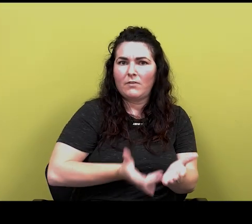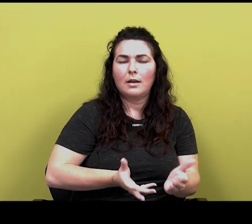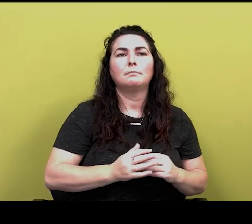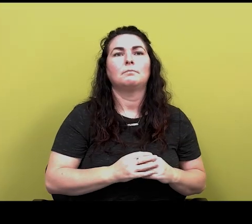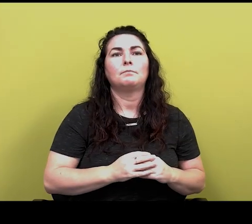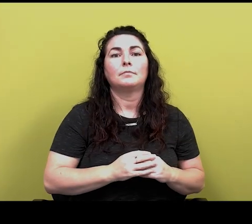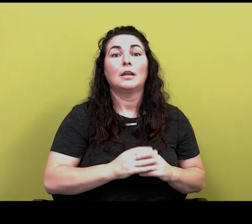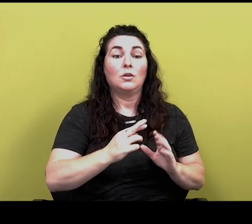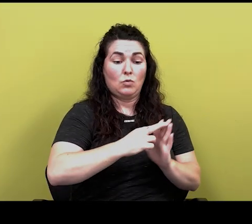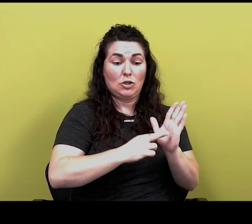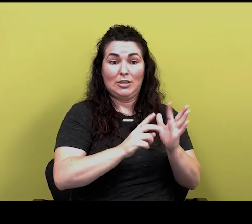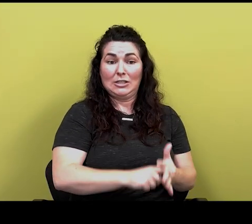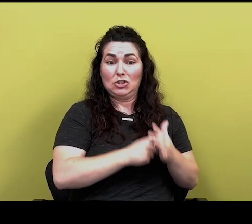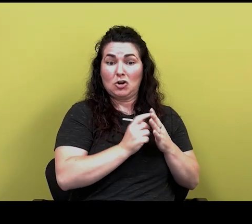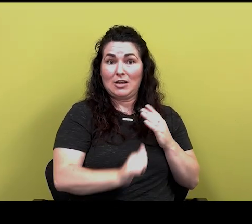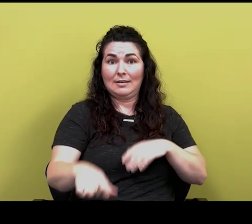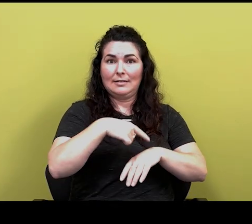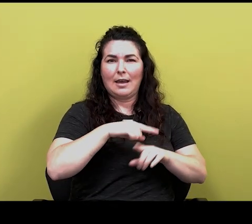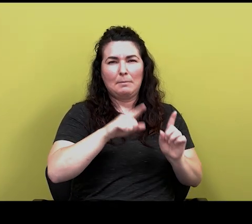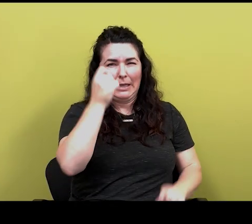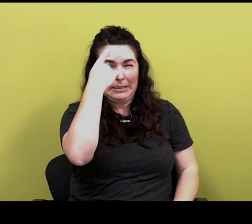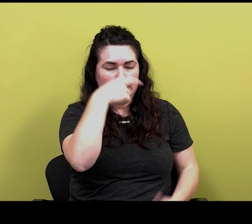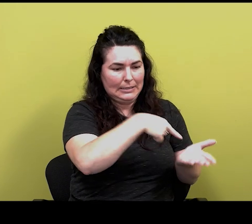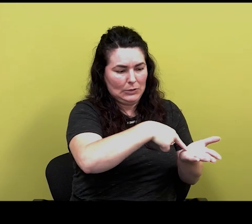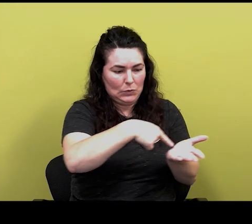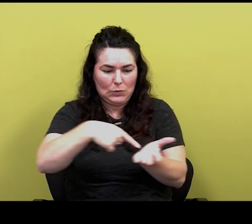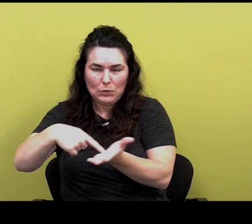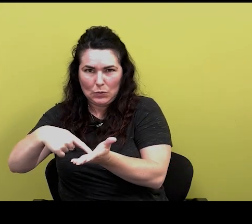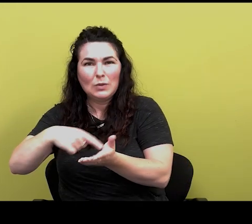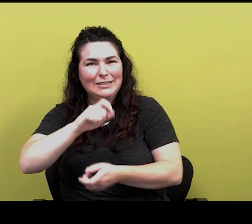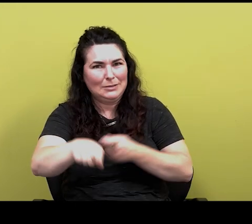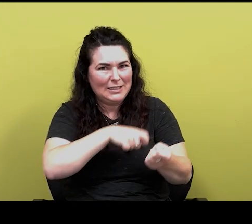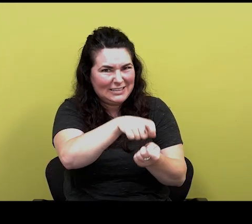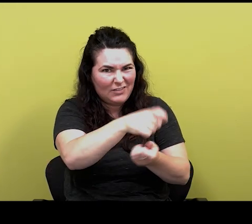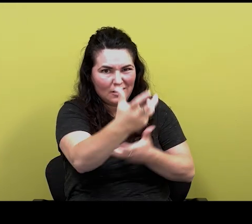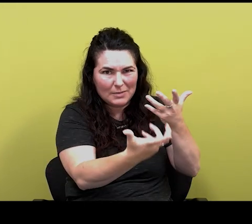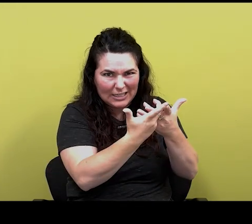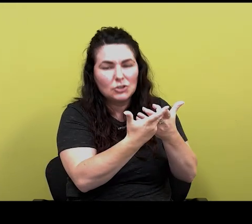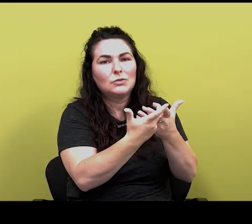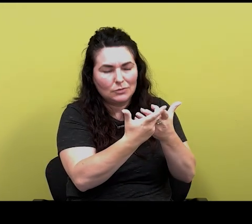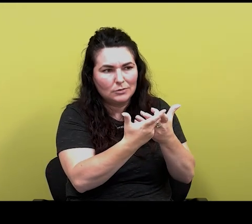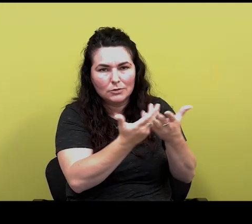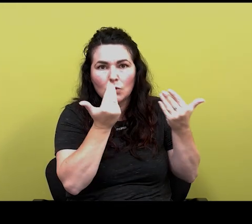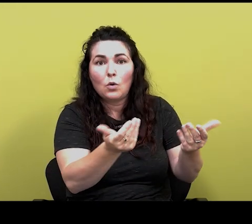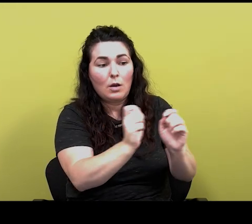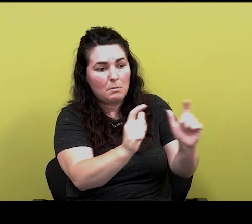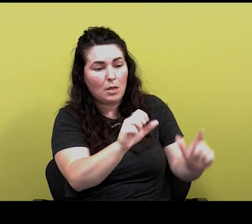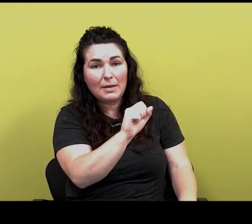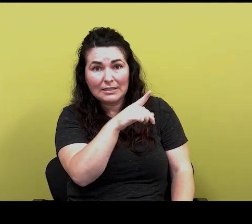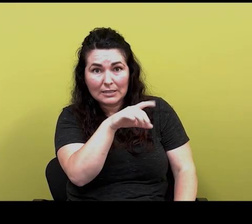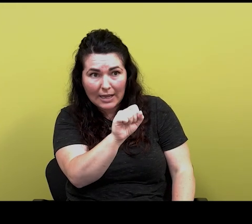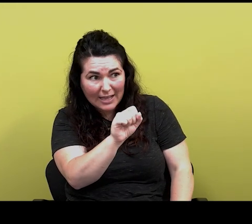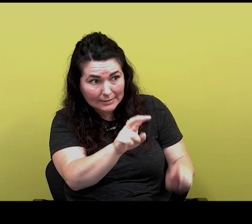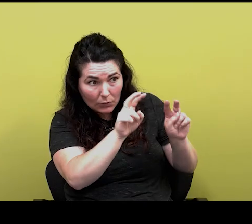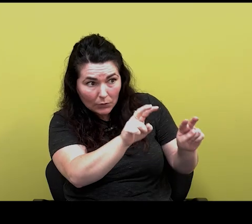for certain accommodations, there may be priority deadlines associated with making the request for those accommodations. So it's always best to check our website